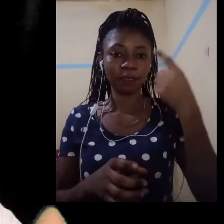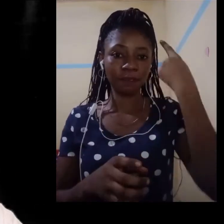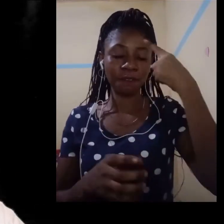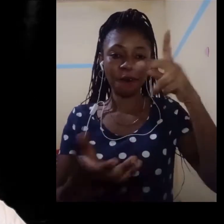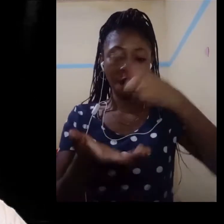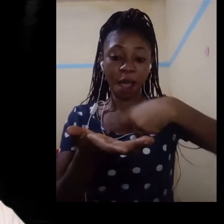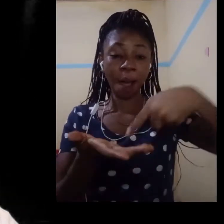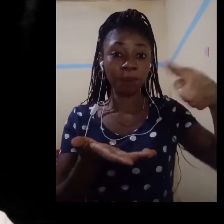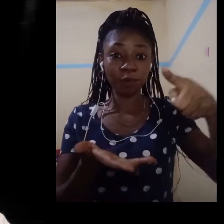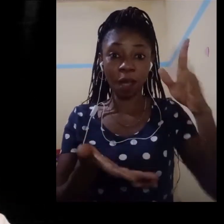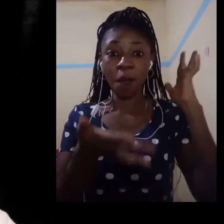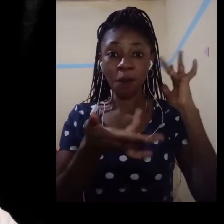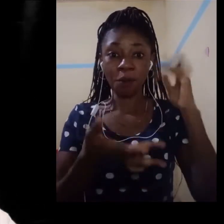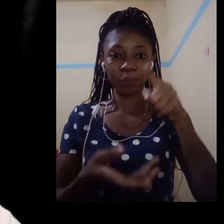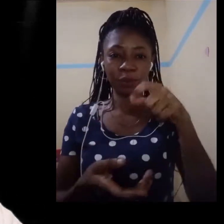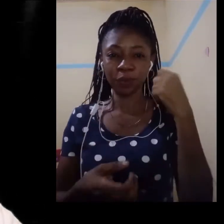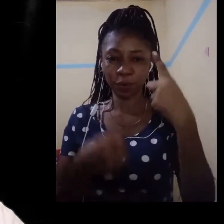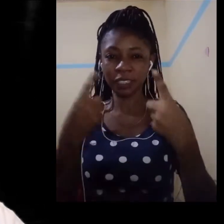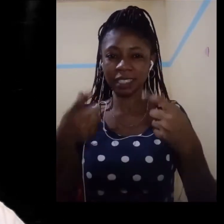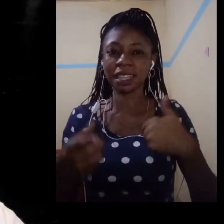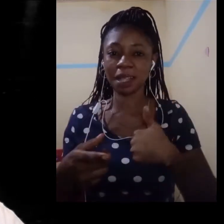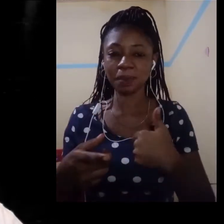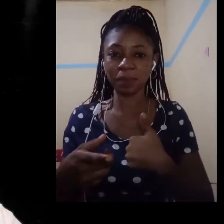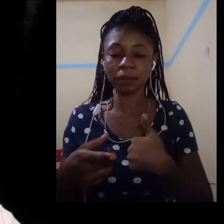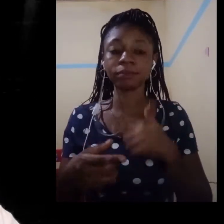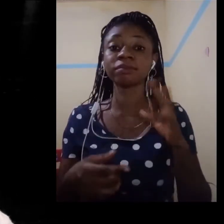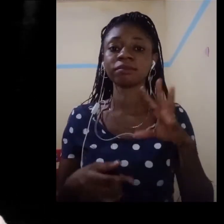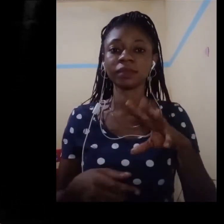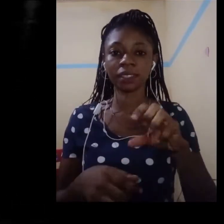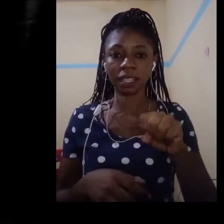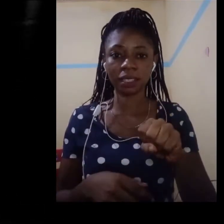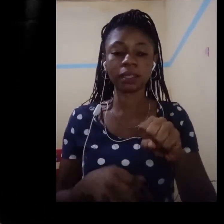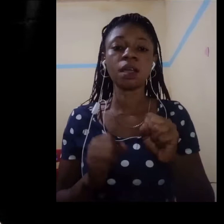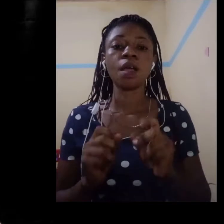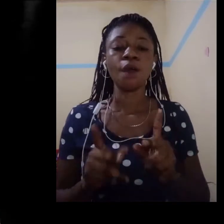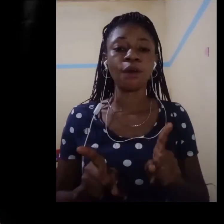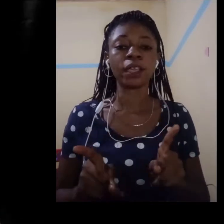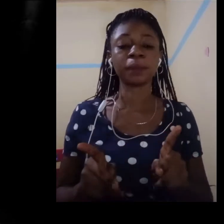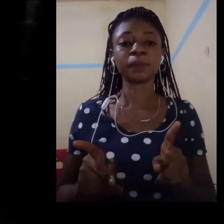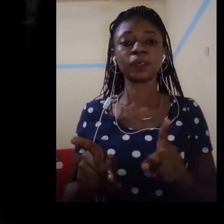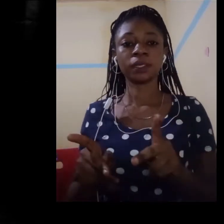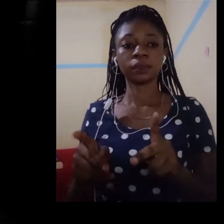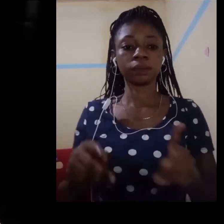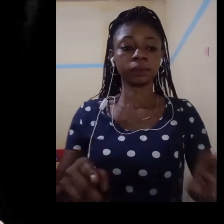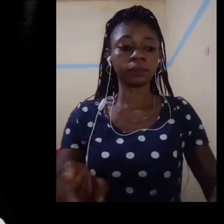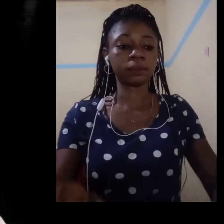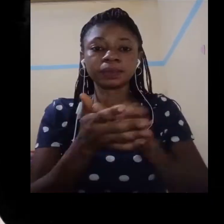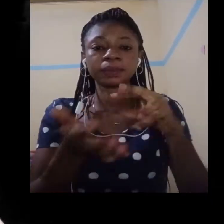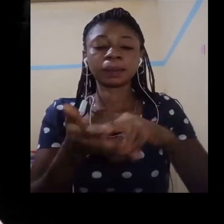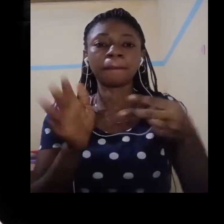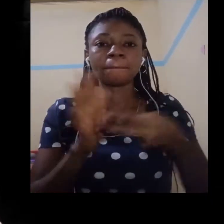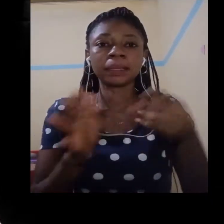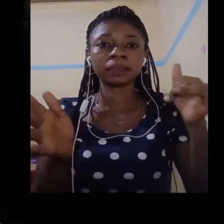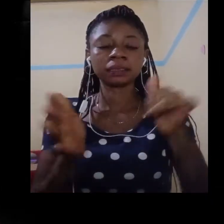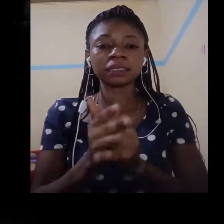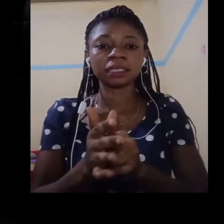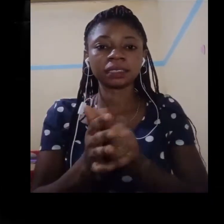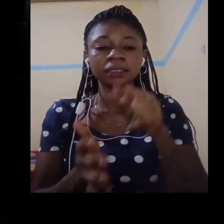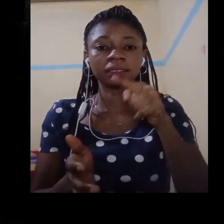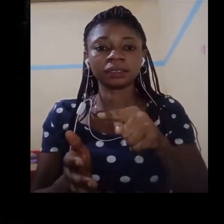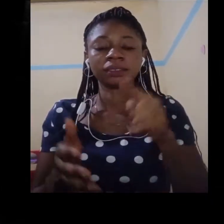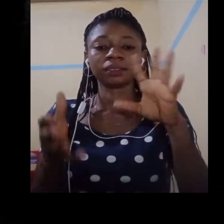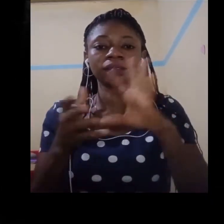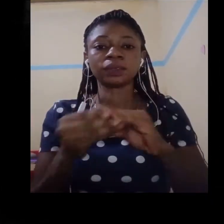seeking approval, like, hope you understood what I'm saying. Yes. All right. And so